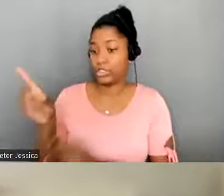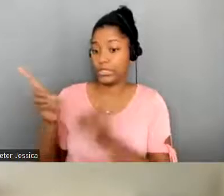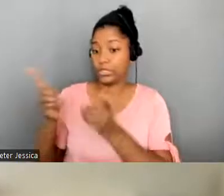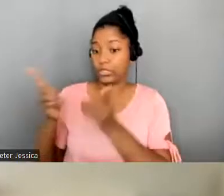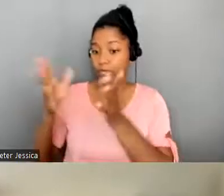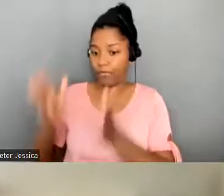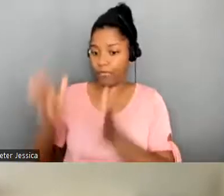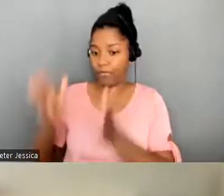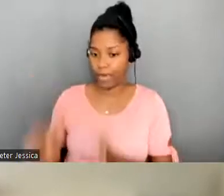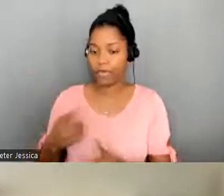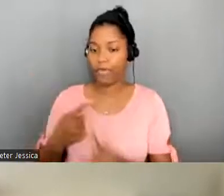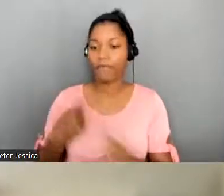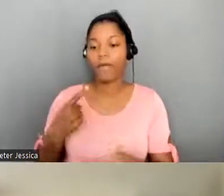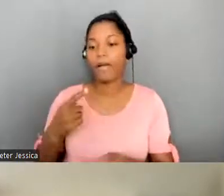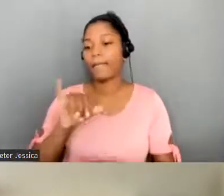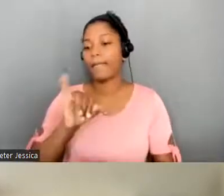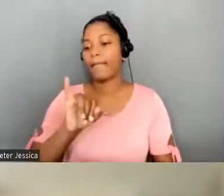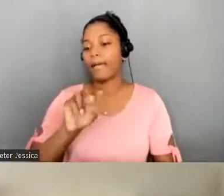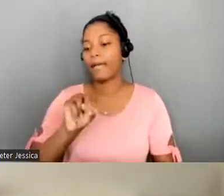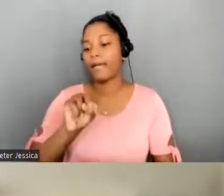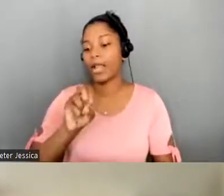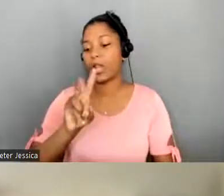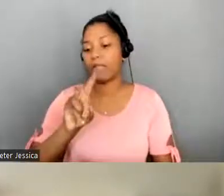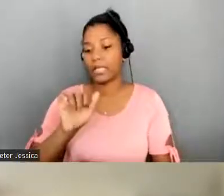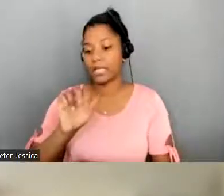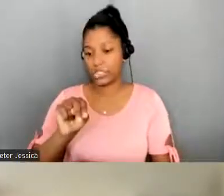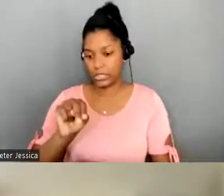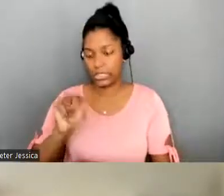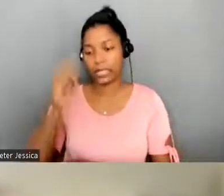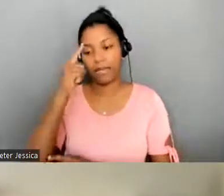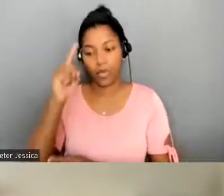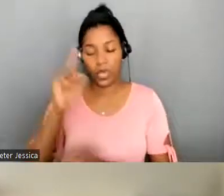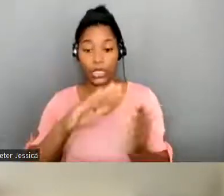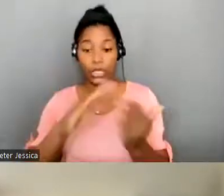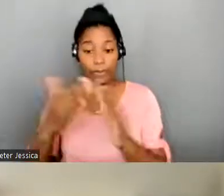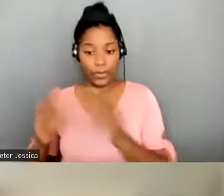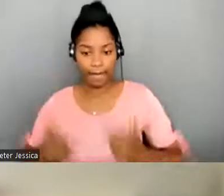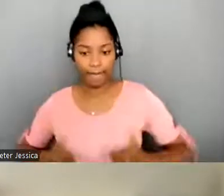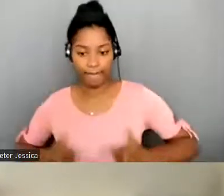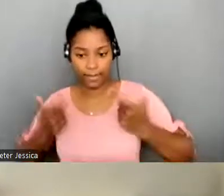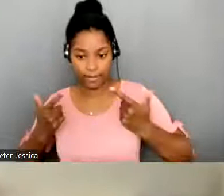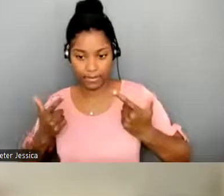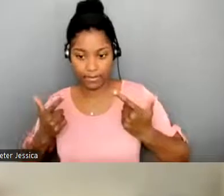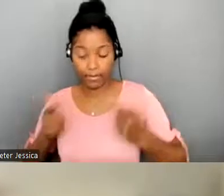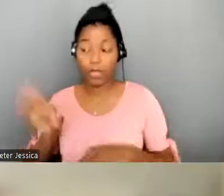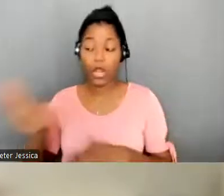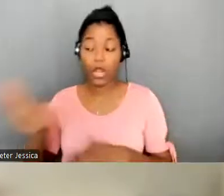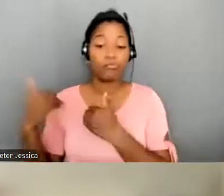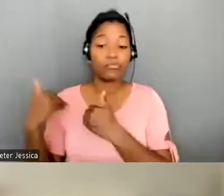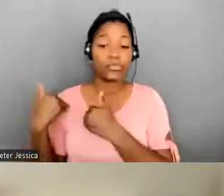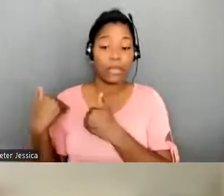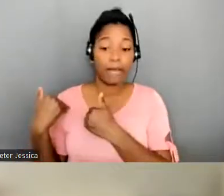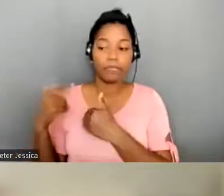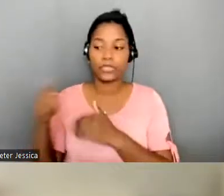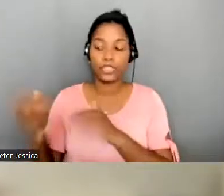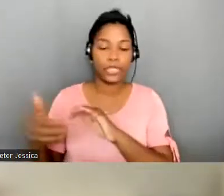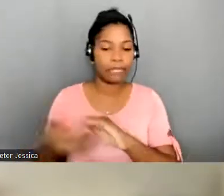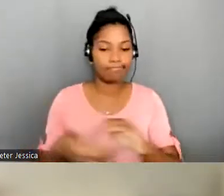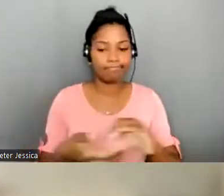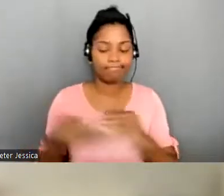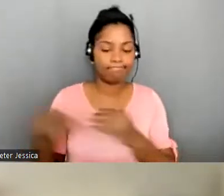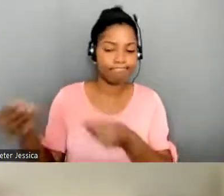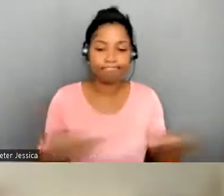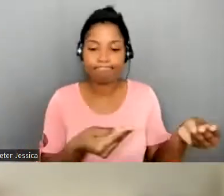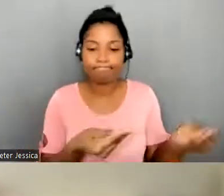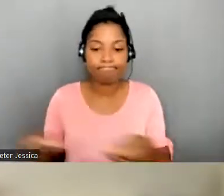of Interagency Innovation for the U.S. Administration for Community Living. In her role, Lori facilitates and